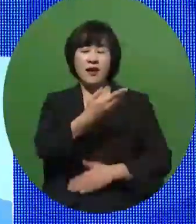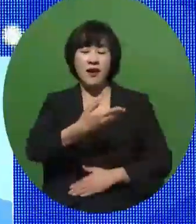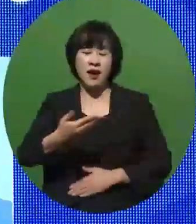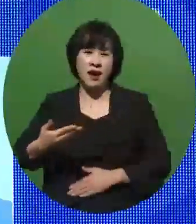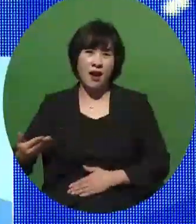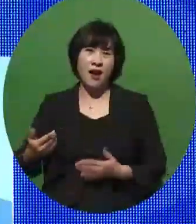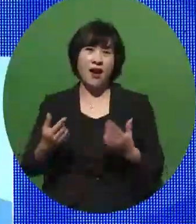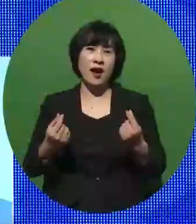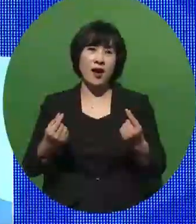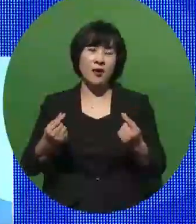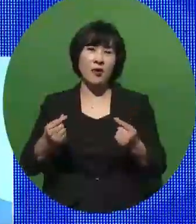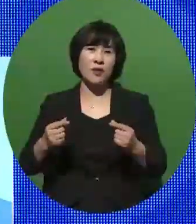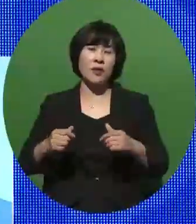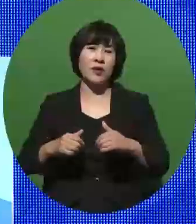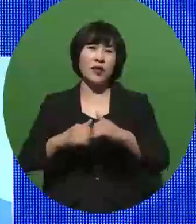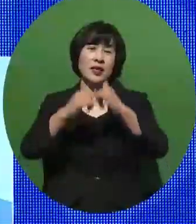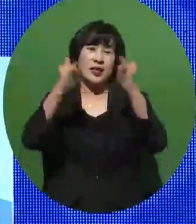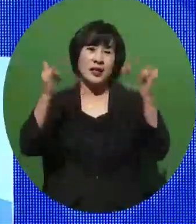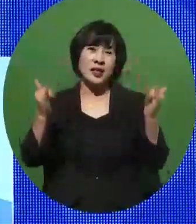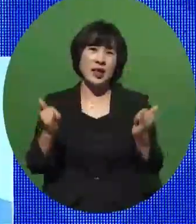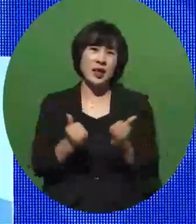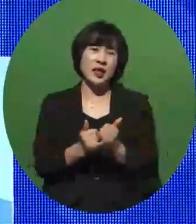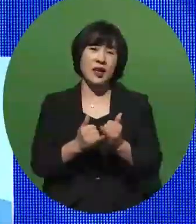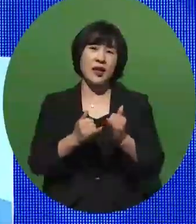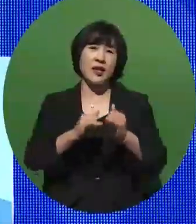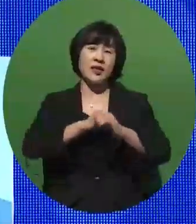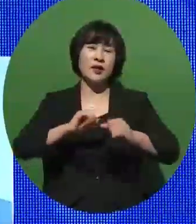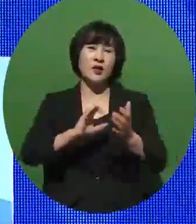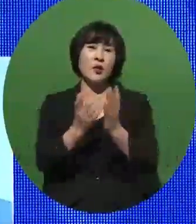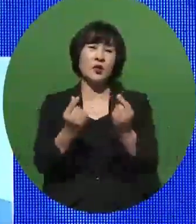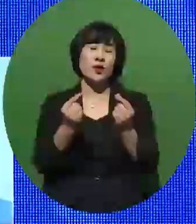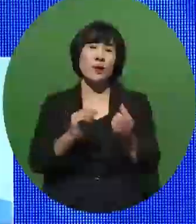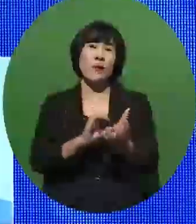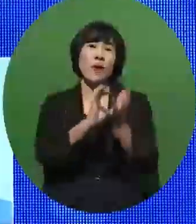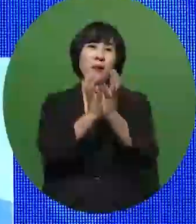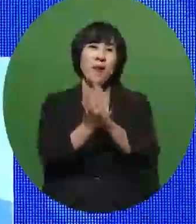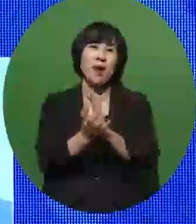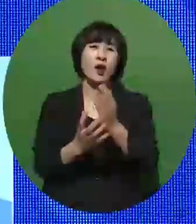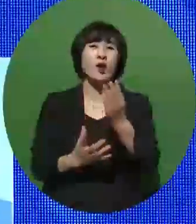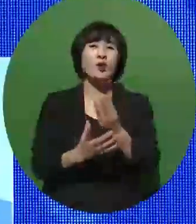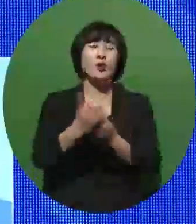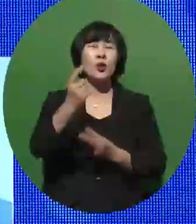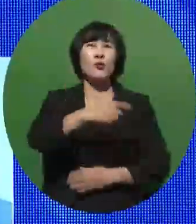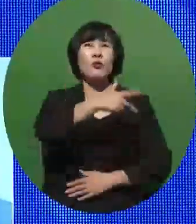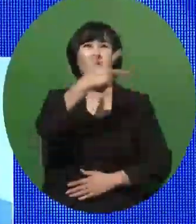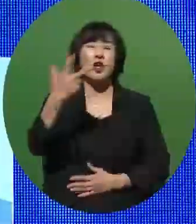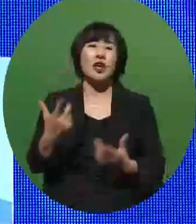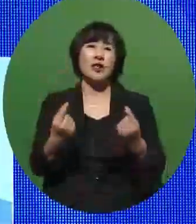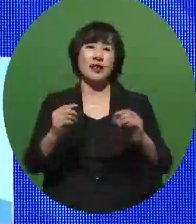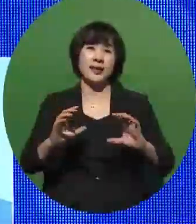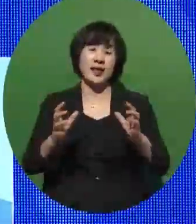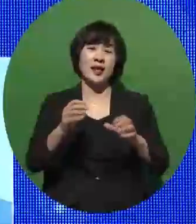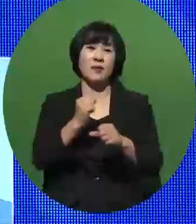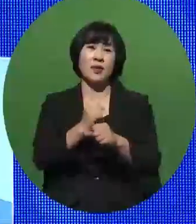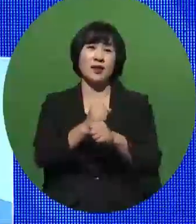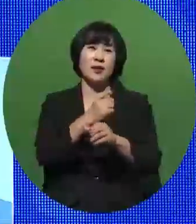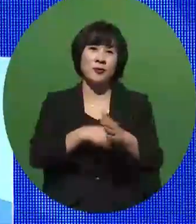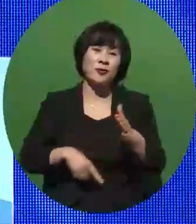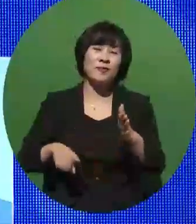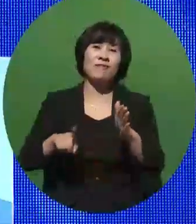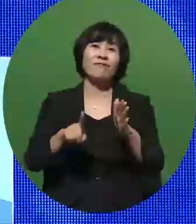a country where justice flows like a river, freedom blossoms like wildflowers, and hope